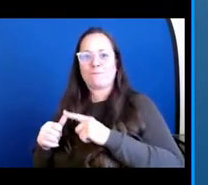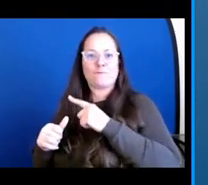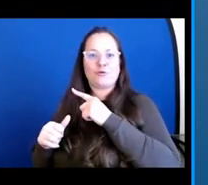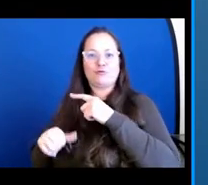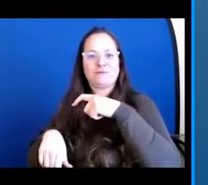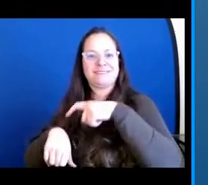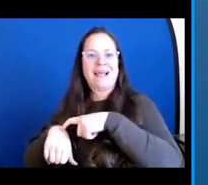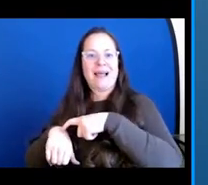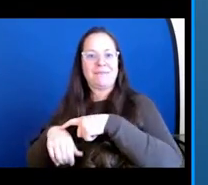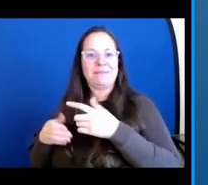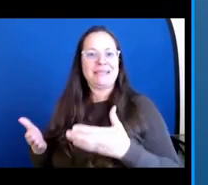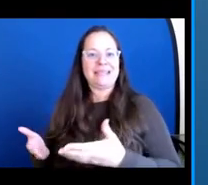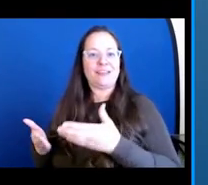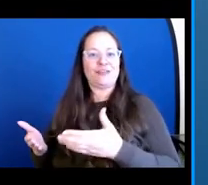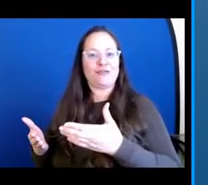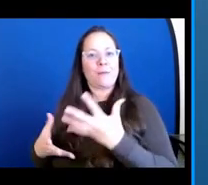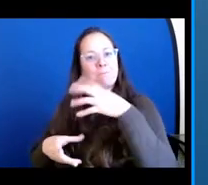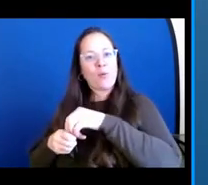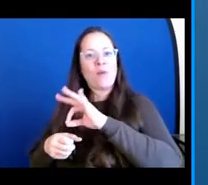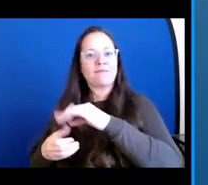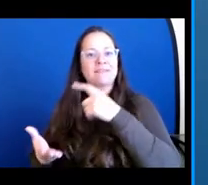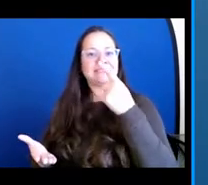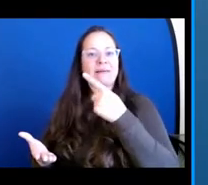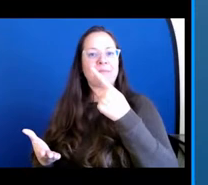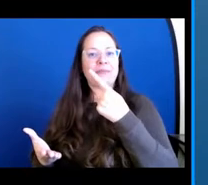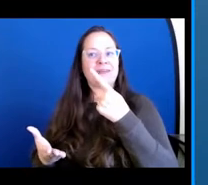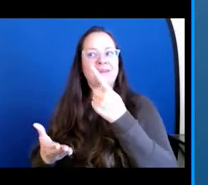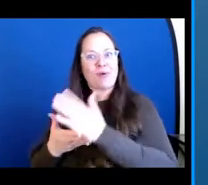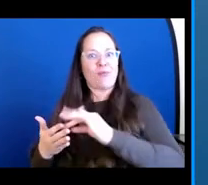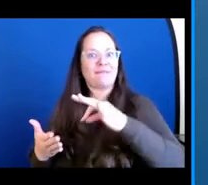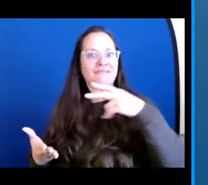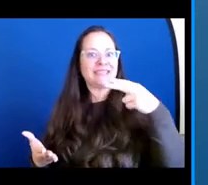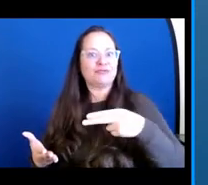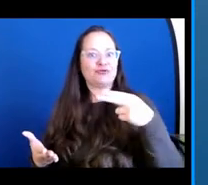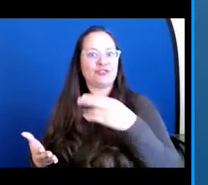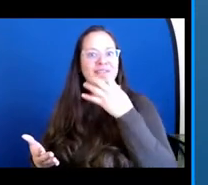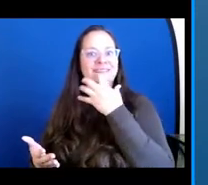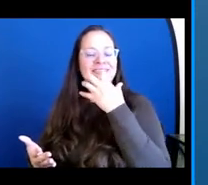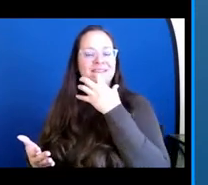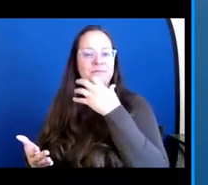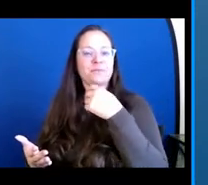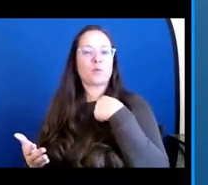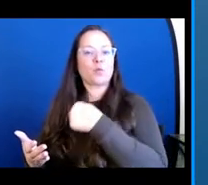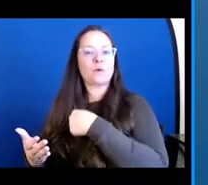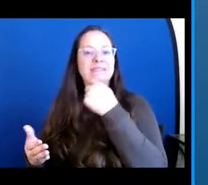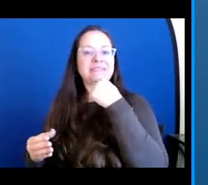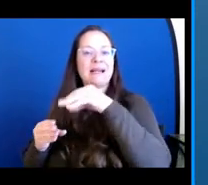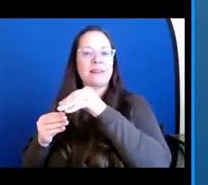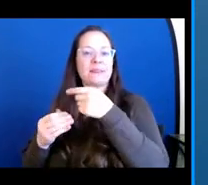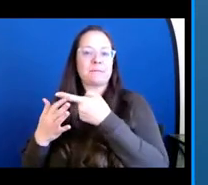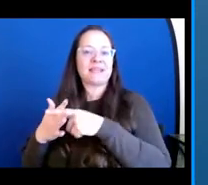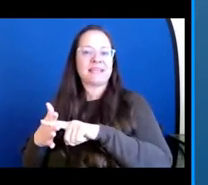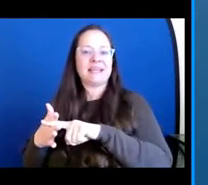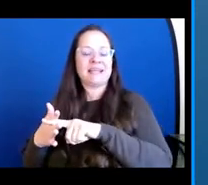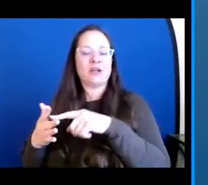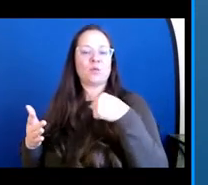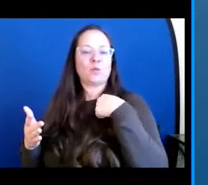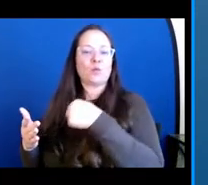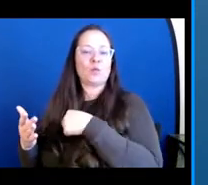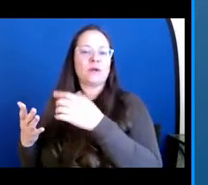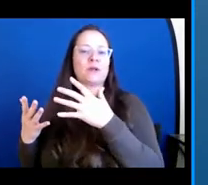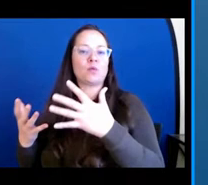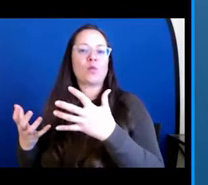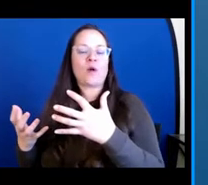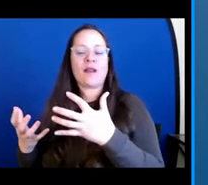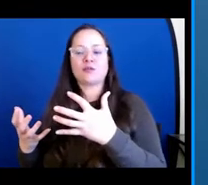historic um we've said in the beginning we wanted to tell a story